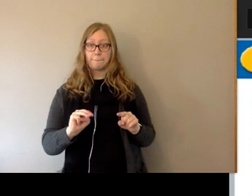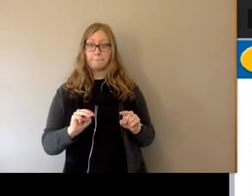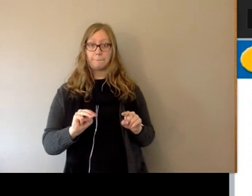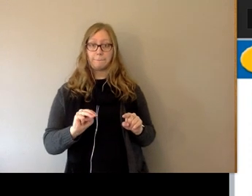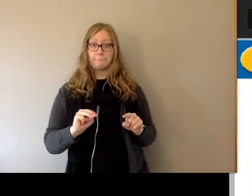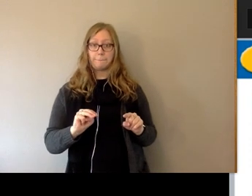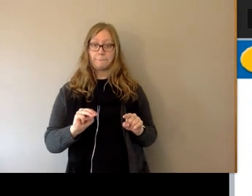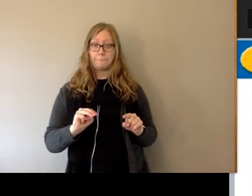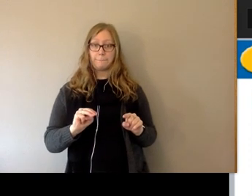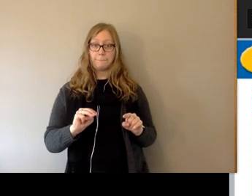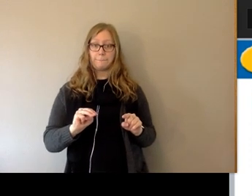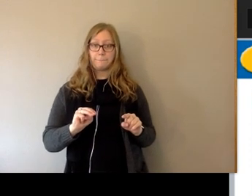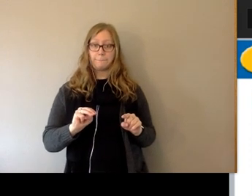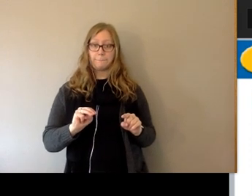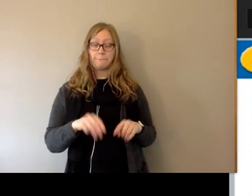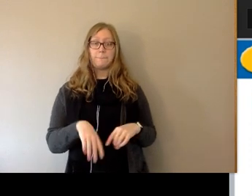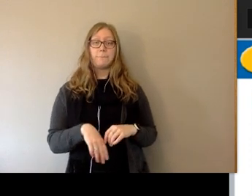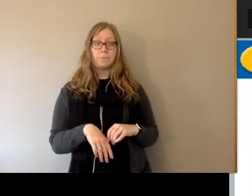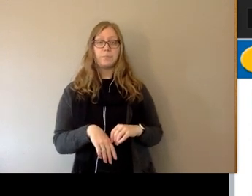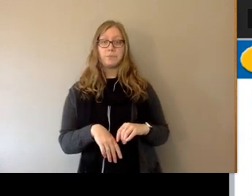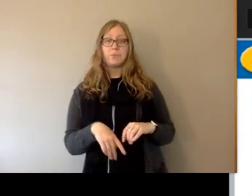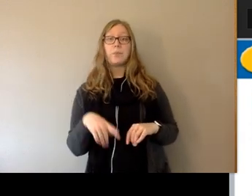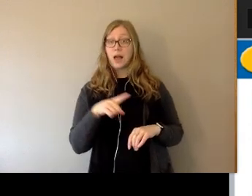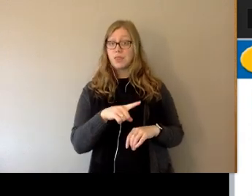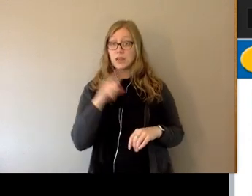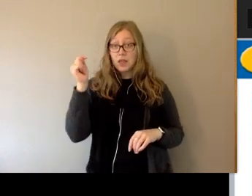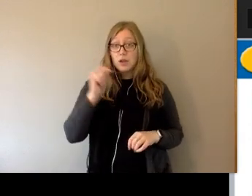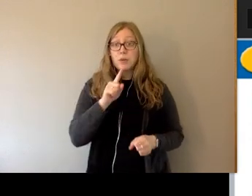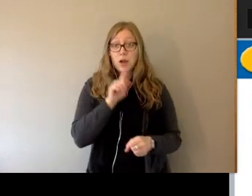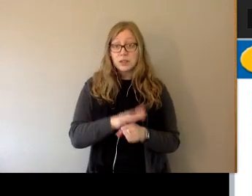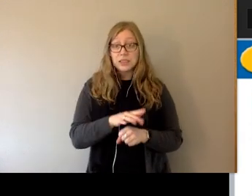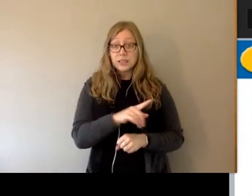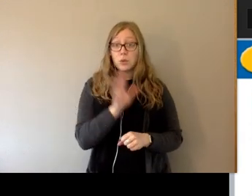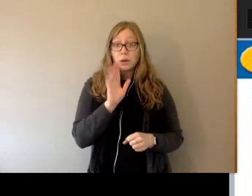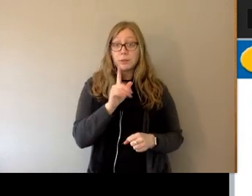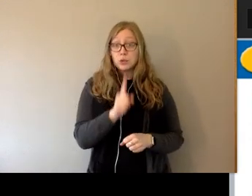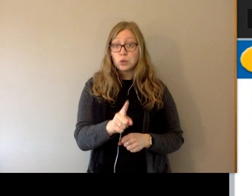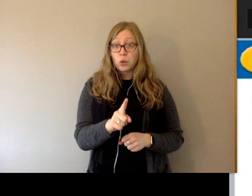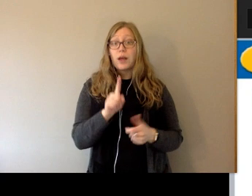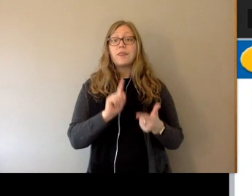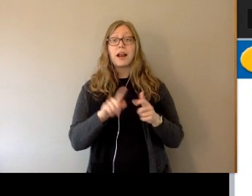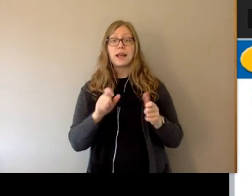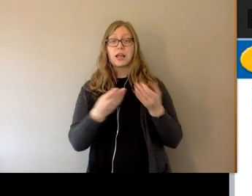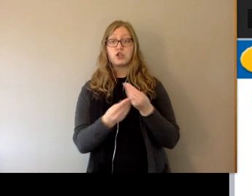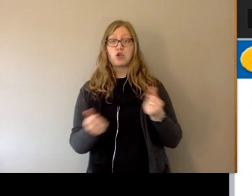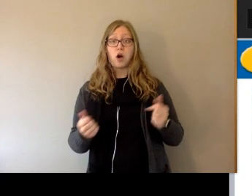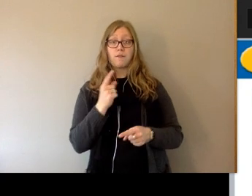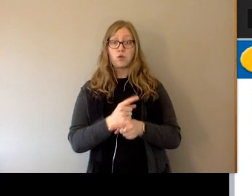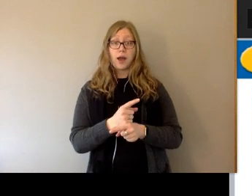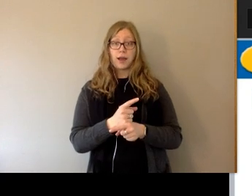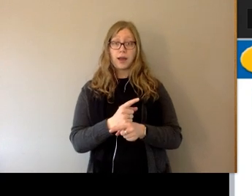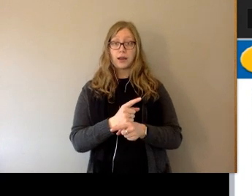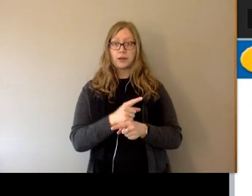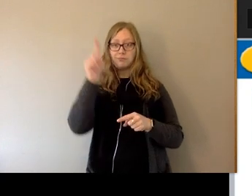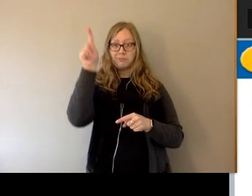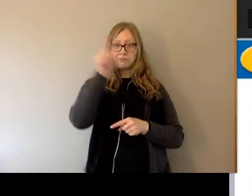this, and it's guaranteed to be true by this theorem. And so then I could solve this. I could say, okay, 2x equals